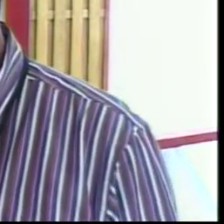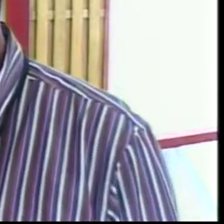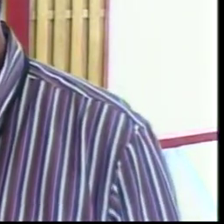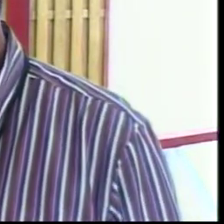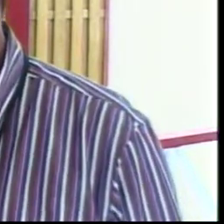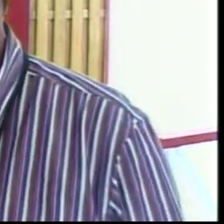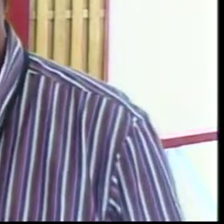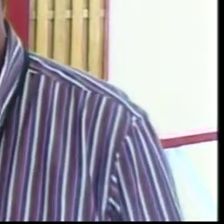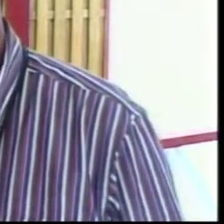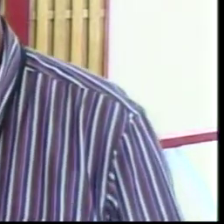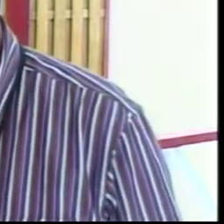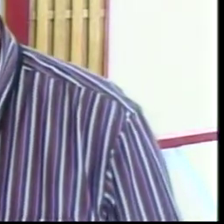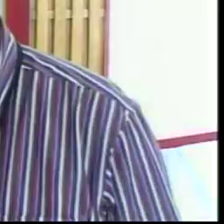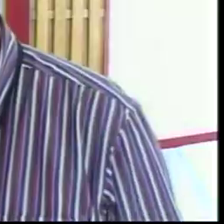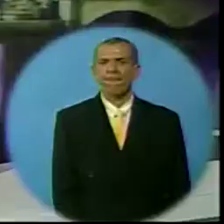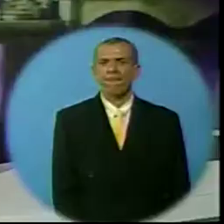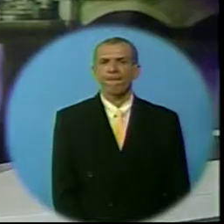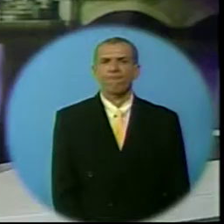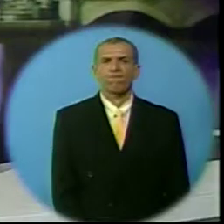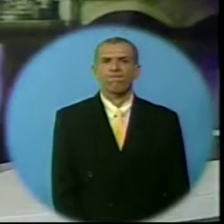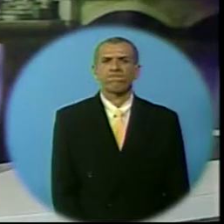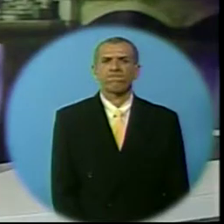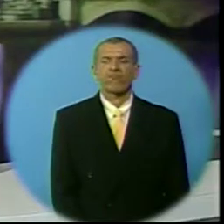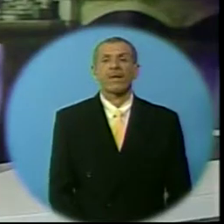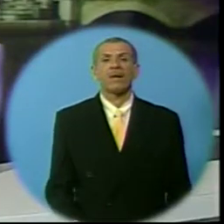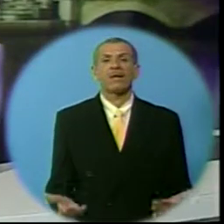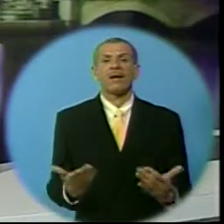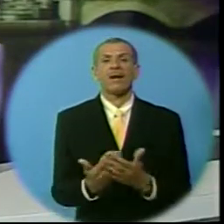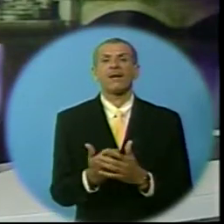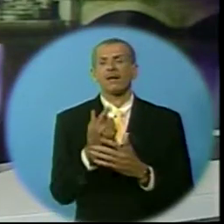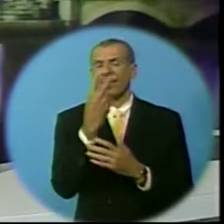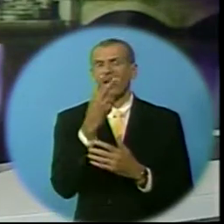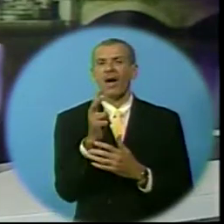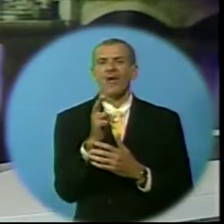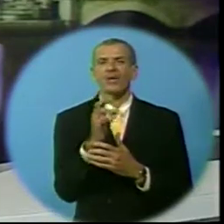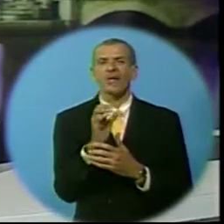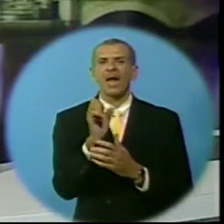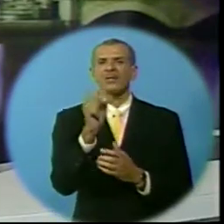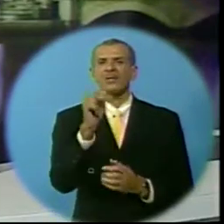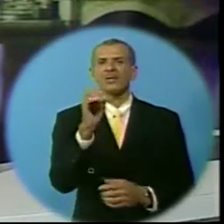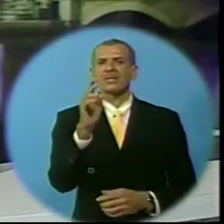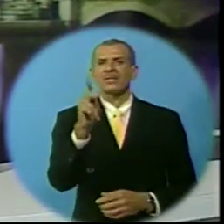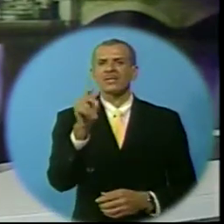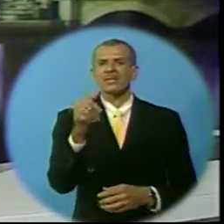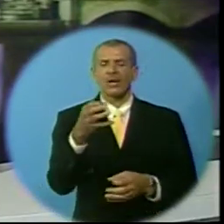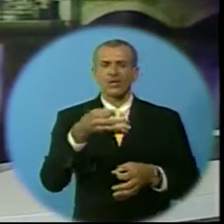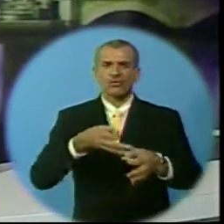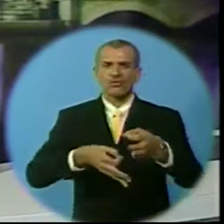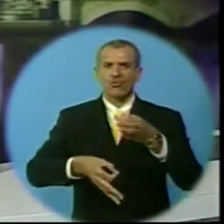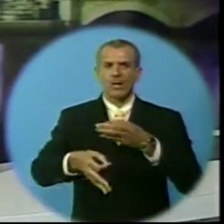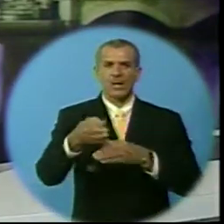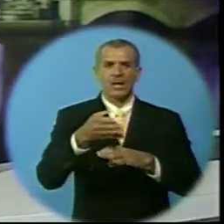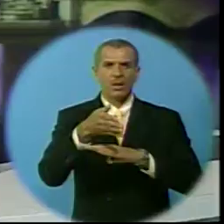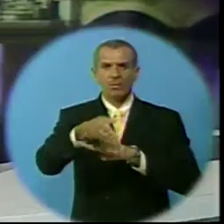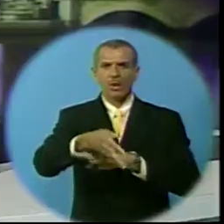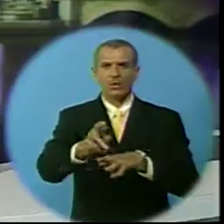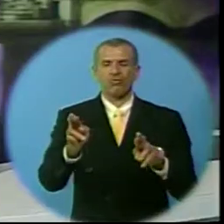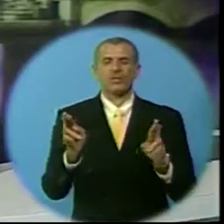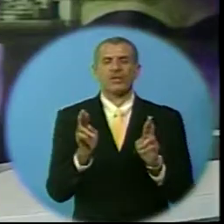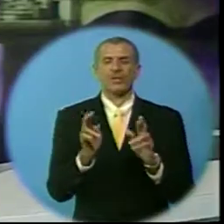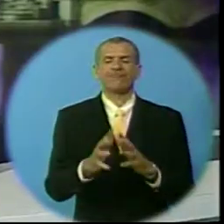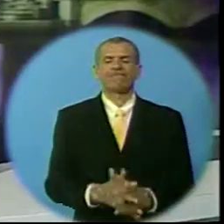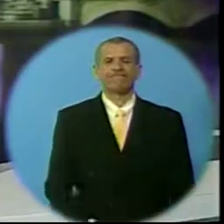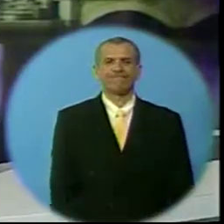and there's a lot of curiosity. Here now is a look at how stocks traded on selected exchanges across the region.